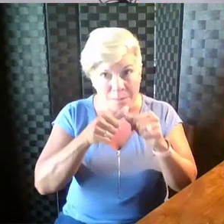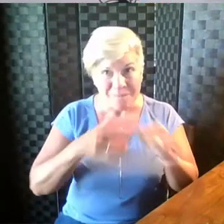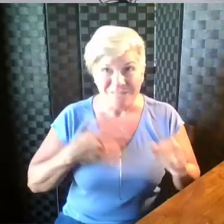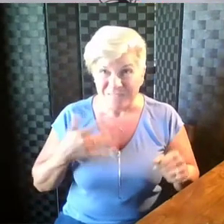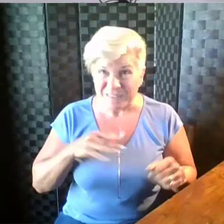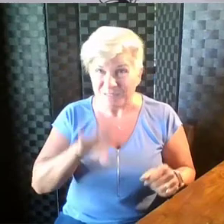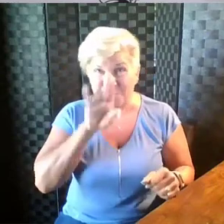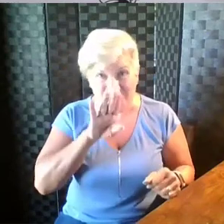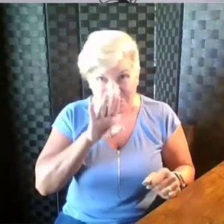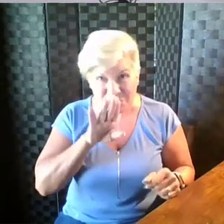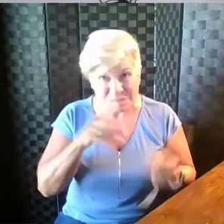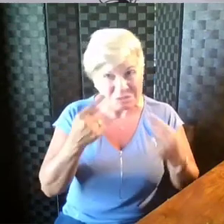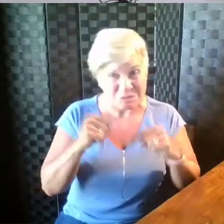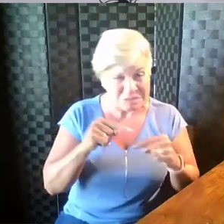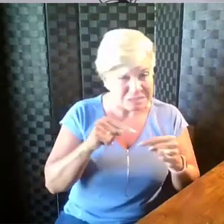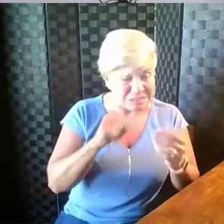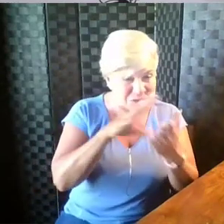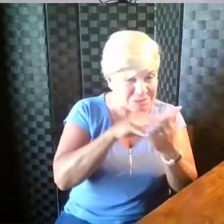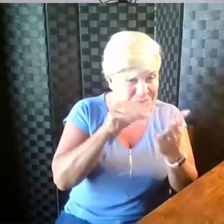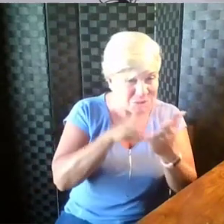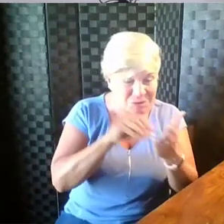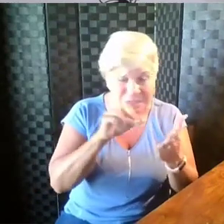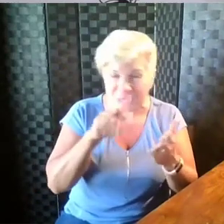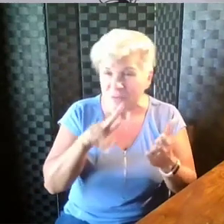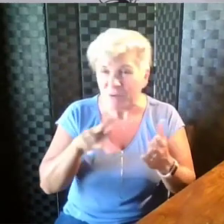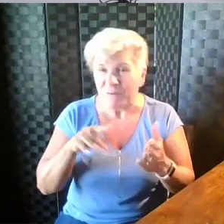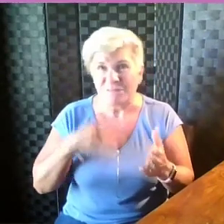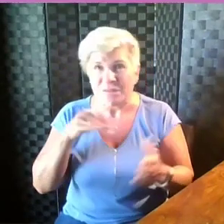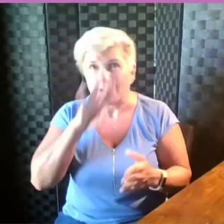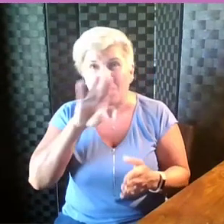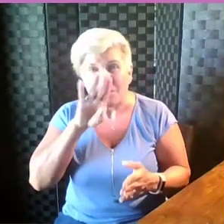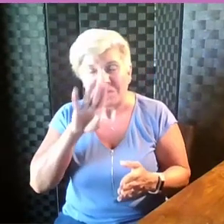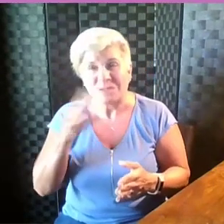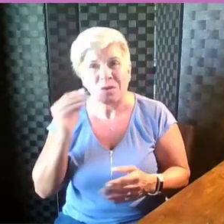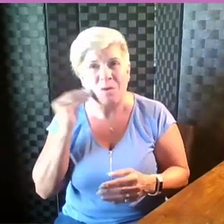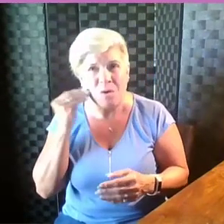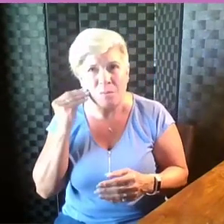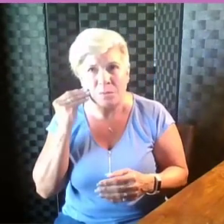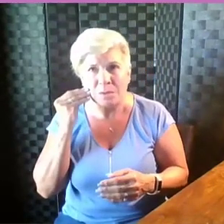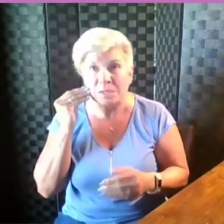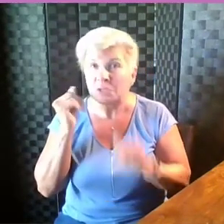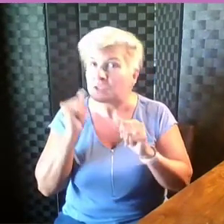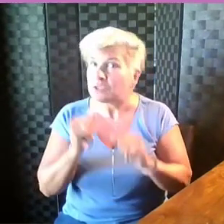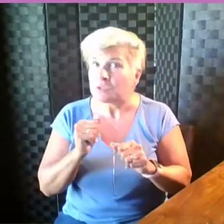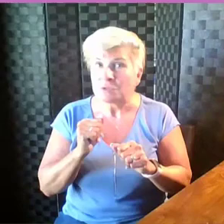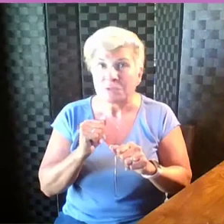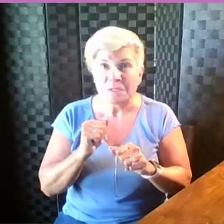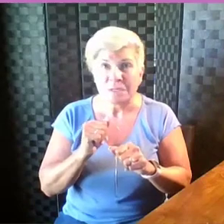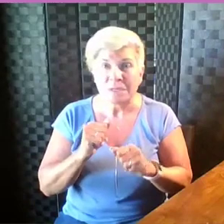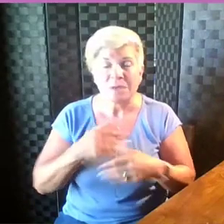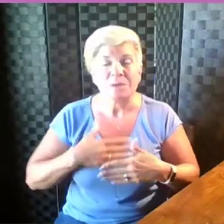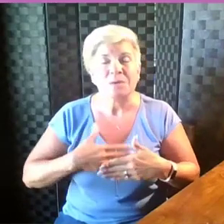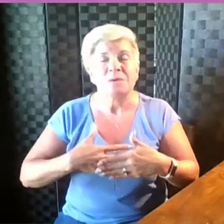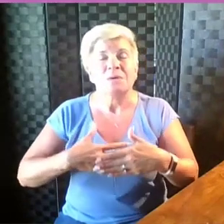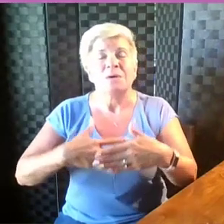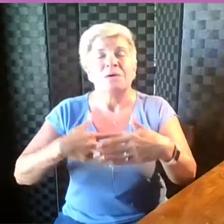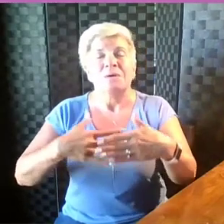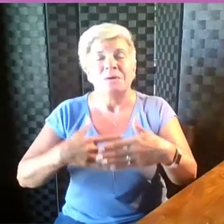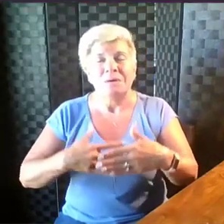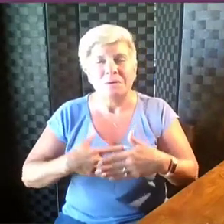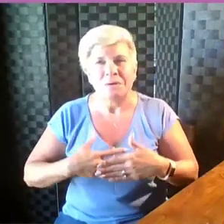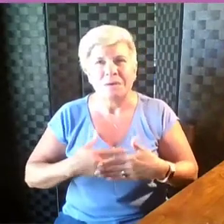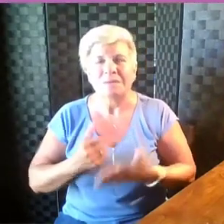if you're feeling frustrated when you're at home, remember you can take any deep breaths just to get yourself back to calm.